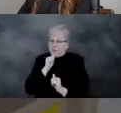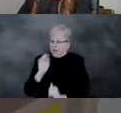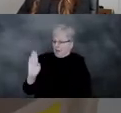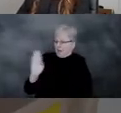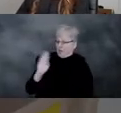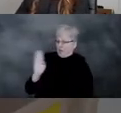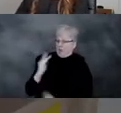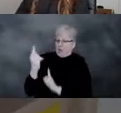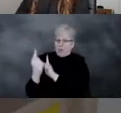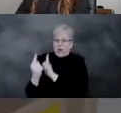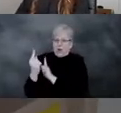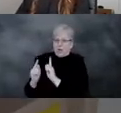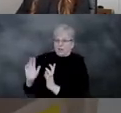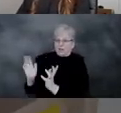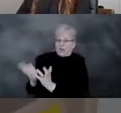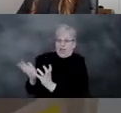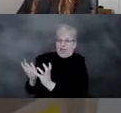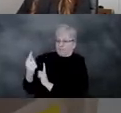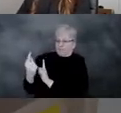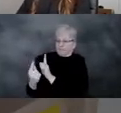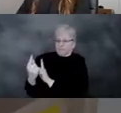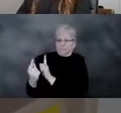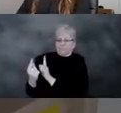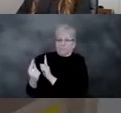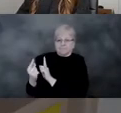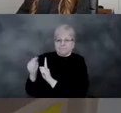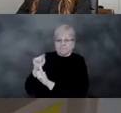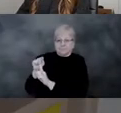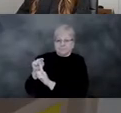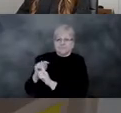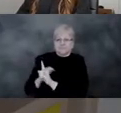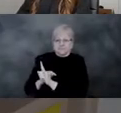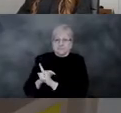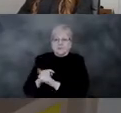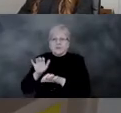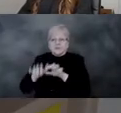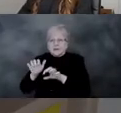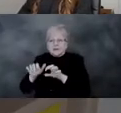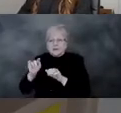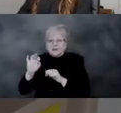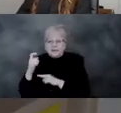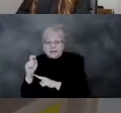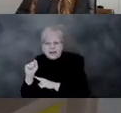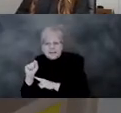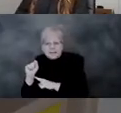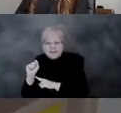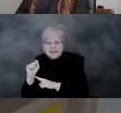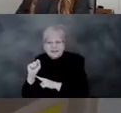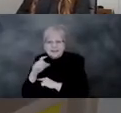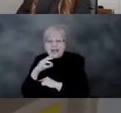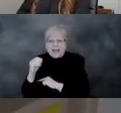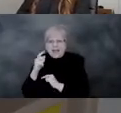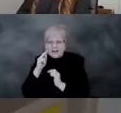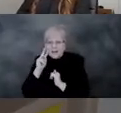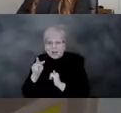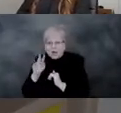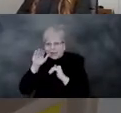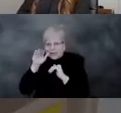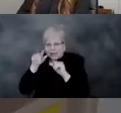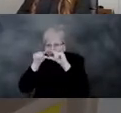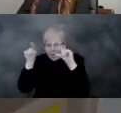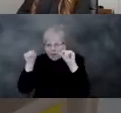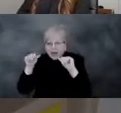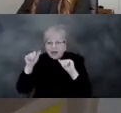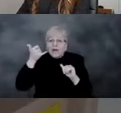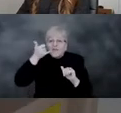that particular attendee. So not only can you text chat with this person, but you can also call them